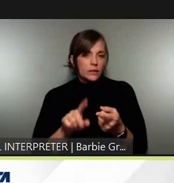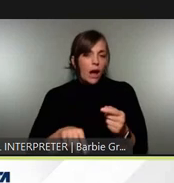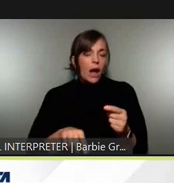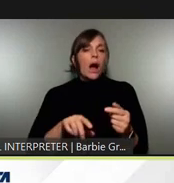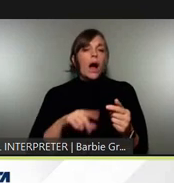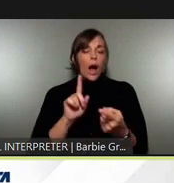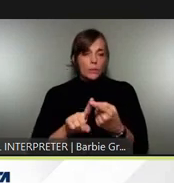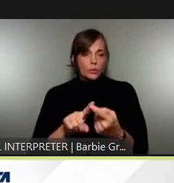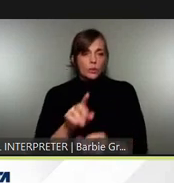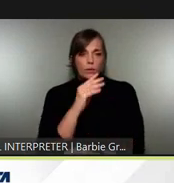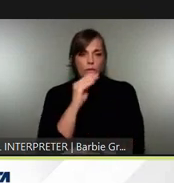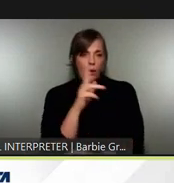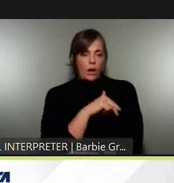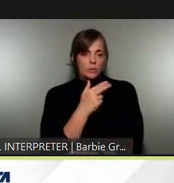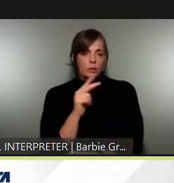in Sylvania.